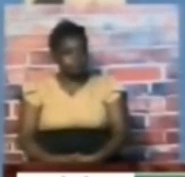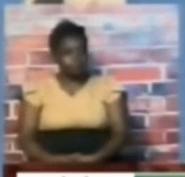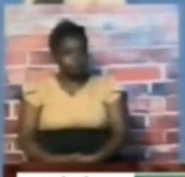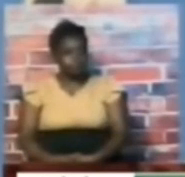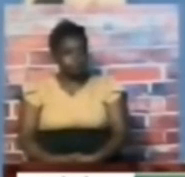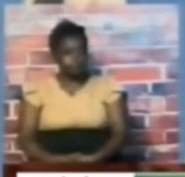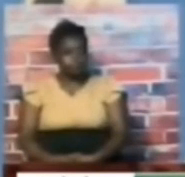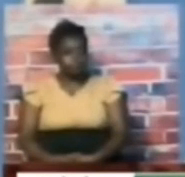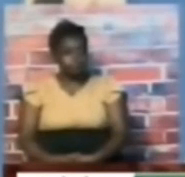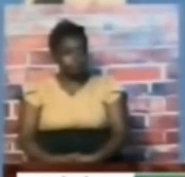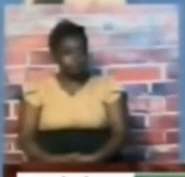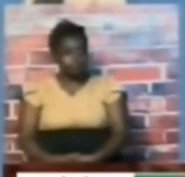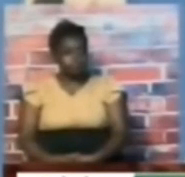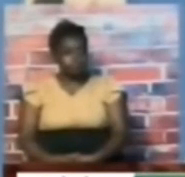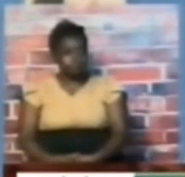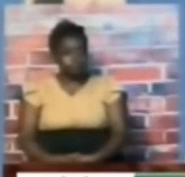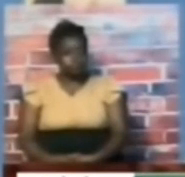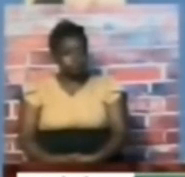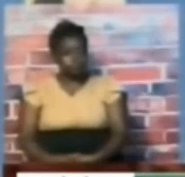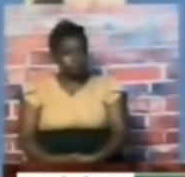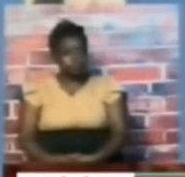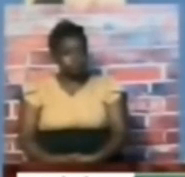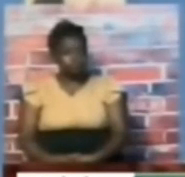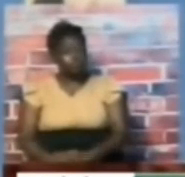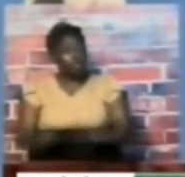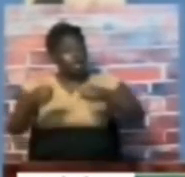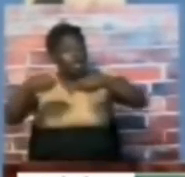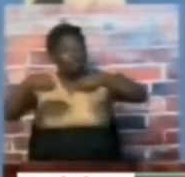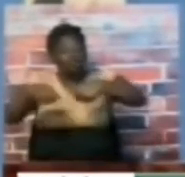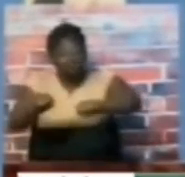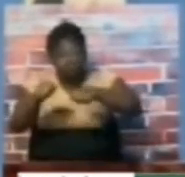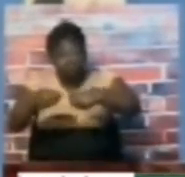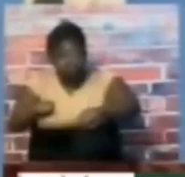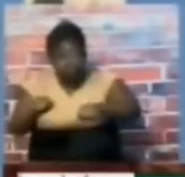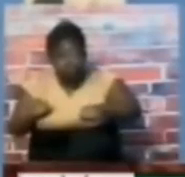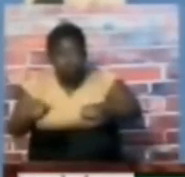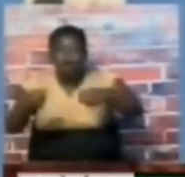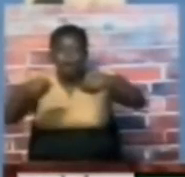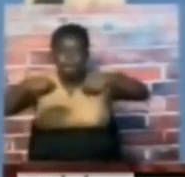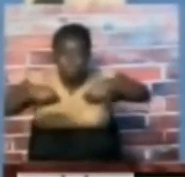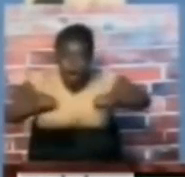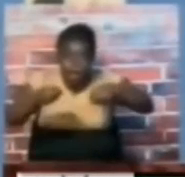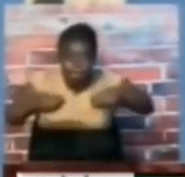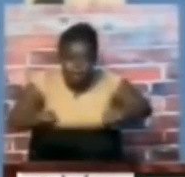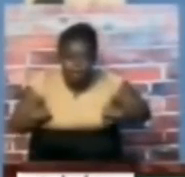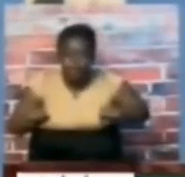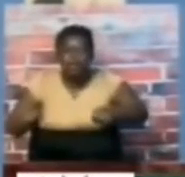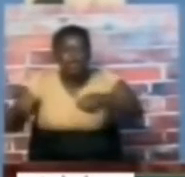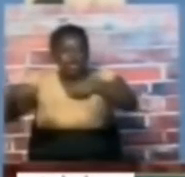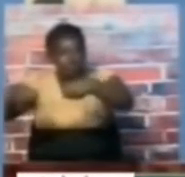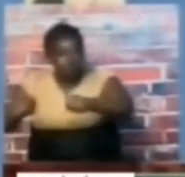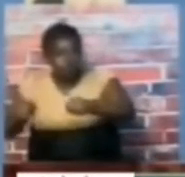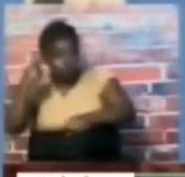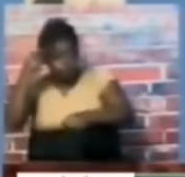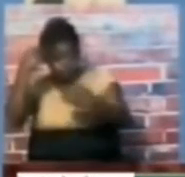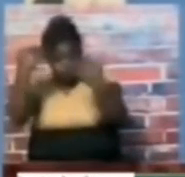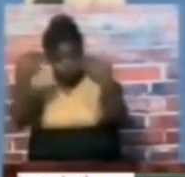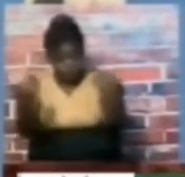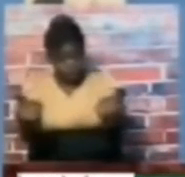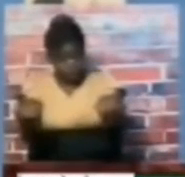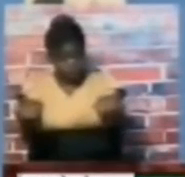the borders and the tukutukus. We said those for now should not carry